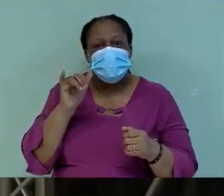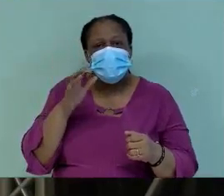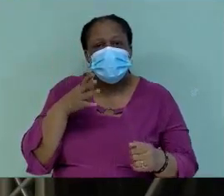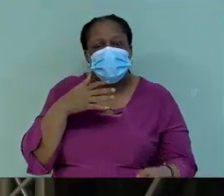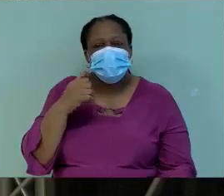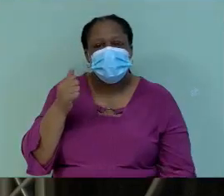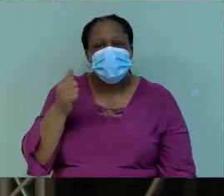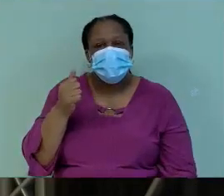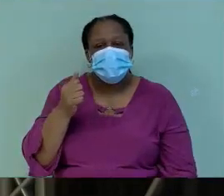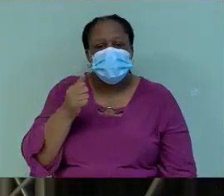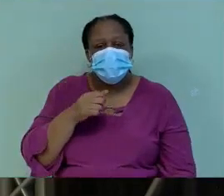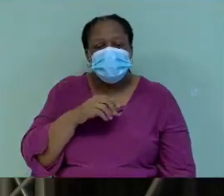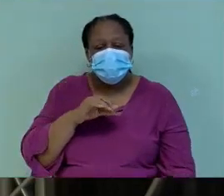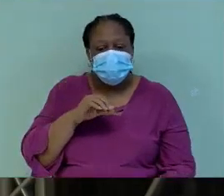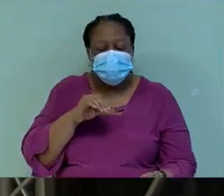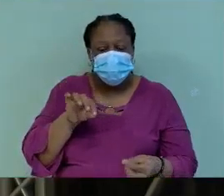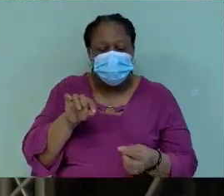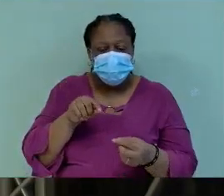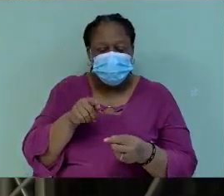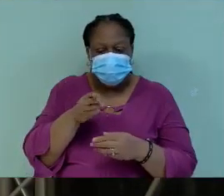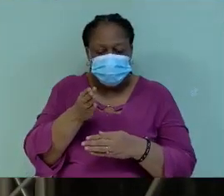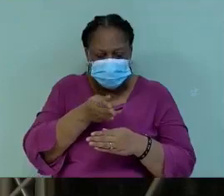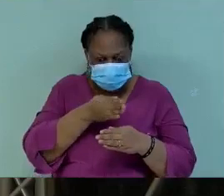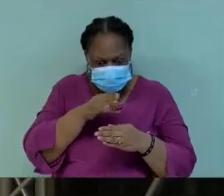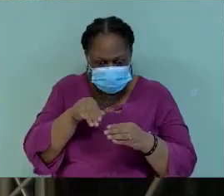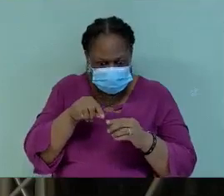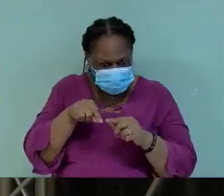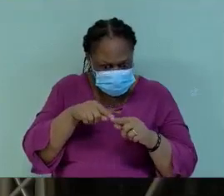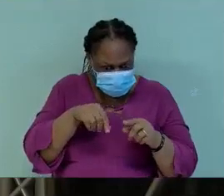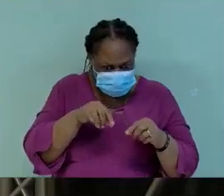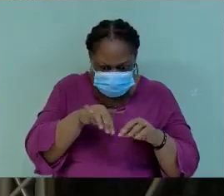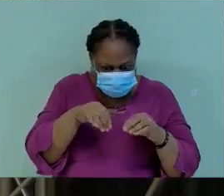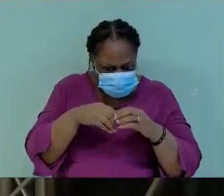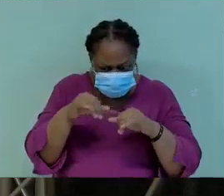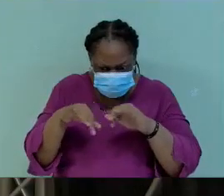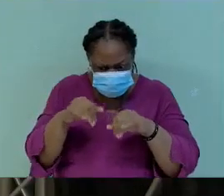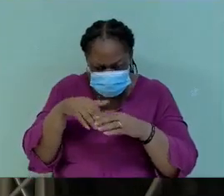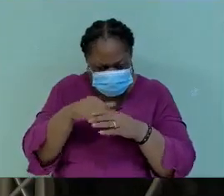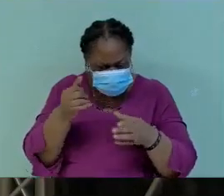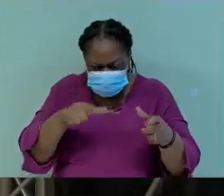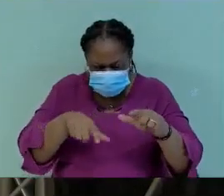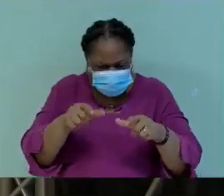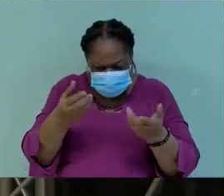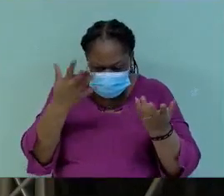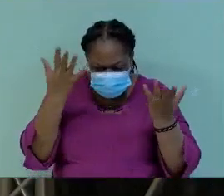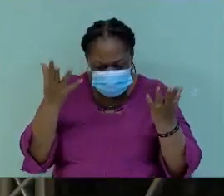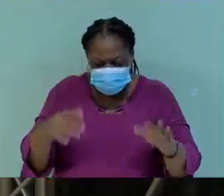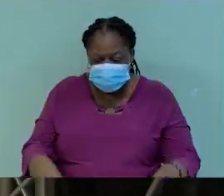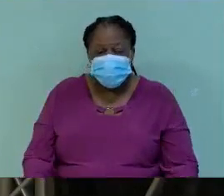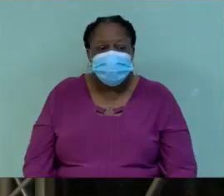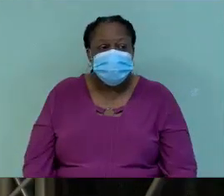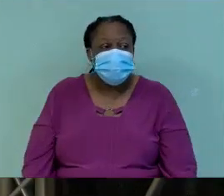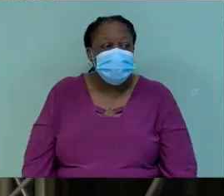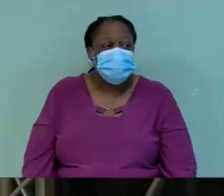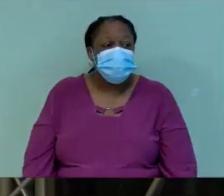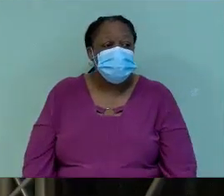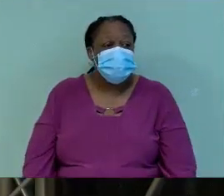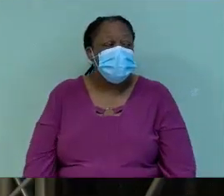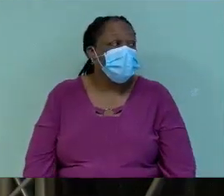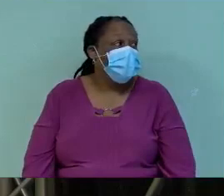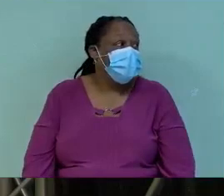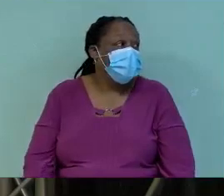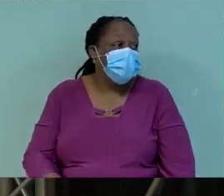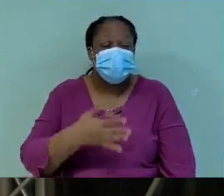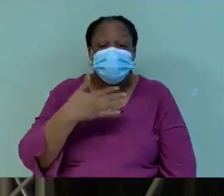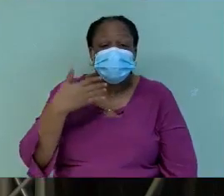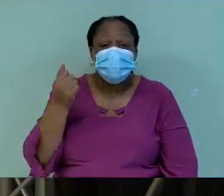they splice it with human genes. And then they infected these cows with the coronavirus, and the